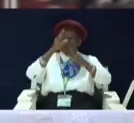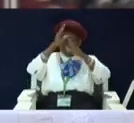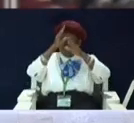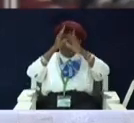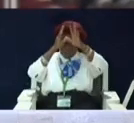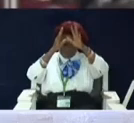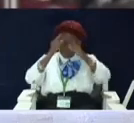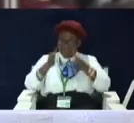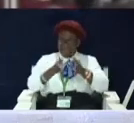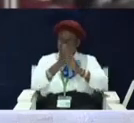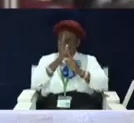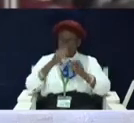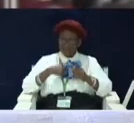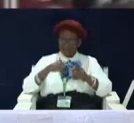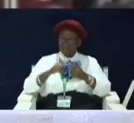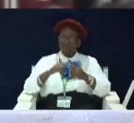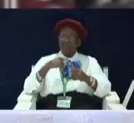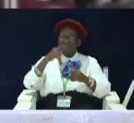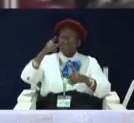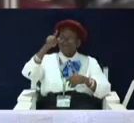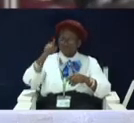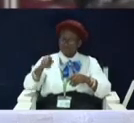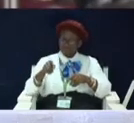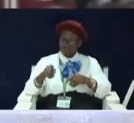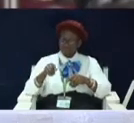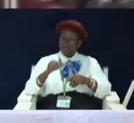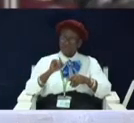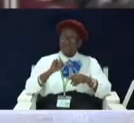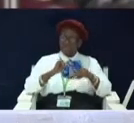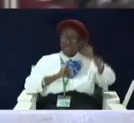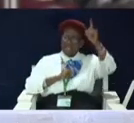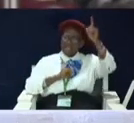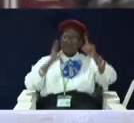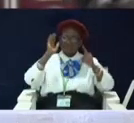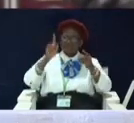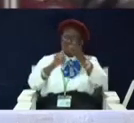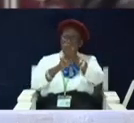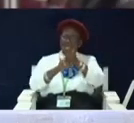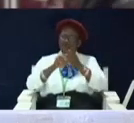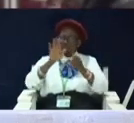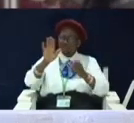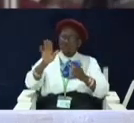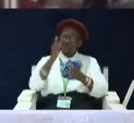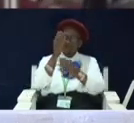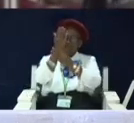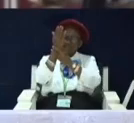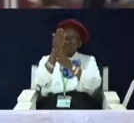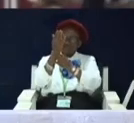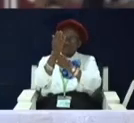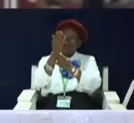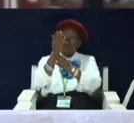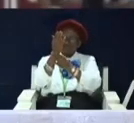you. But daddy needs to fun o. I will hold your hand. Pe ma ti owo re mu.